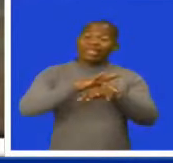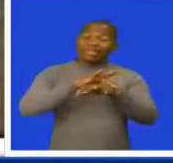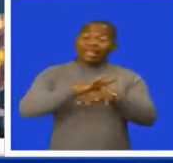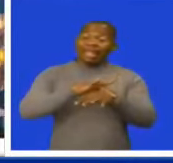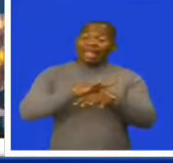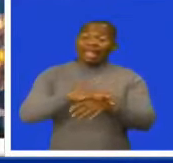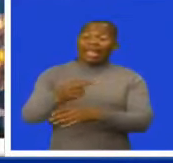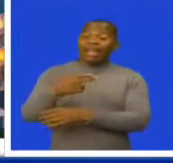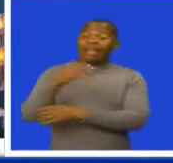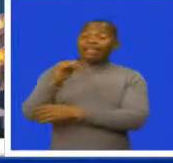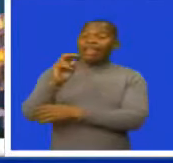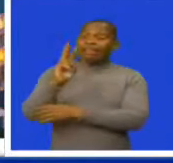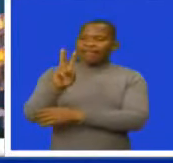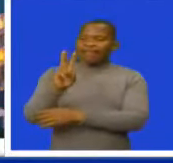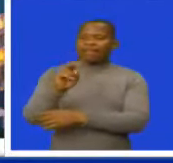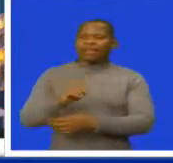South.